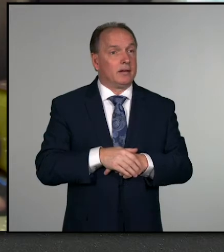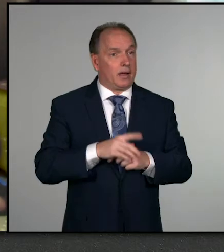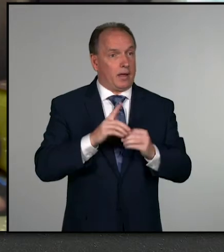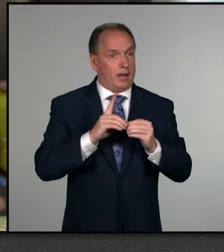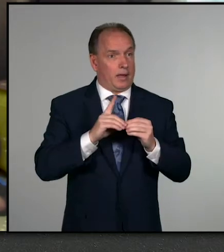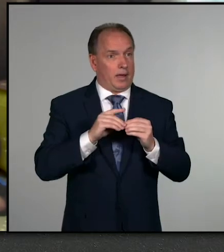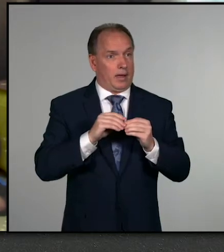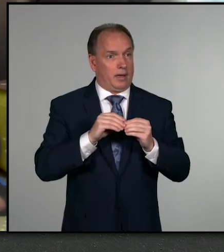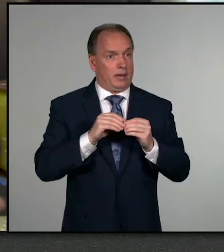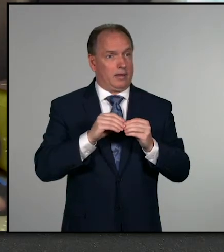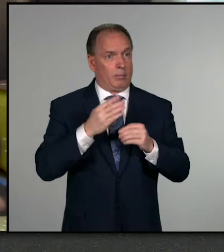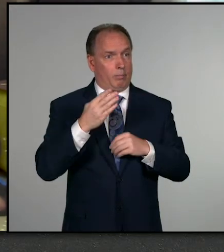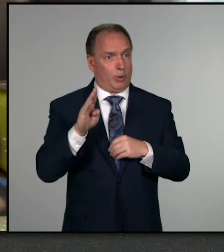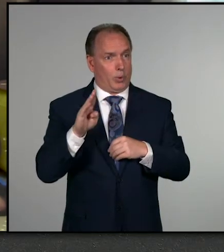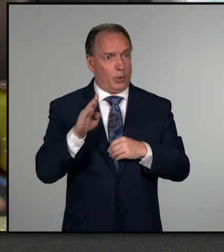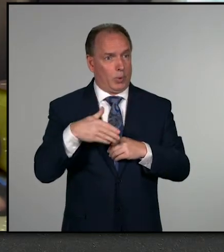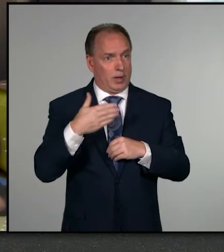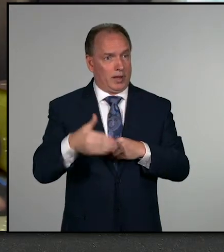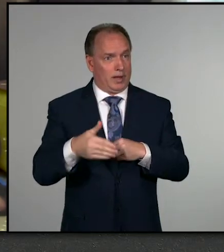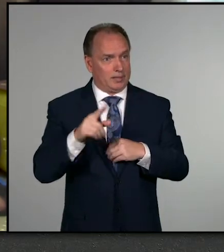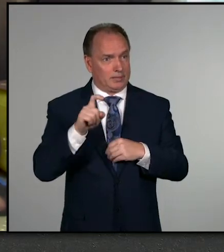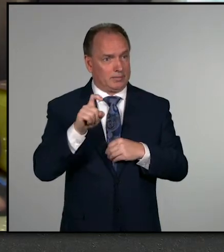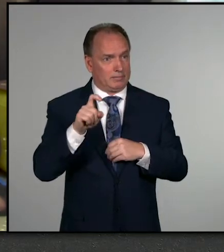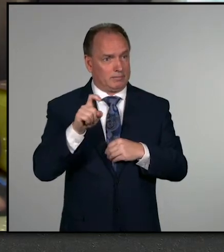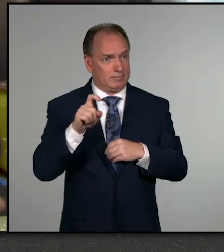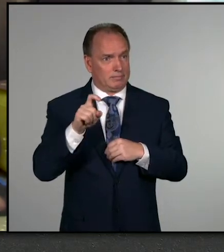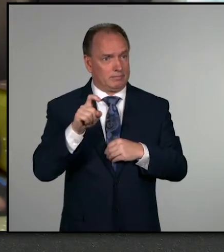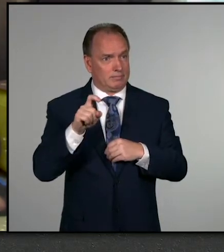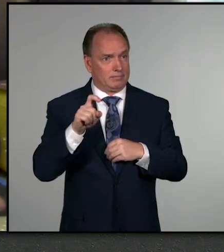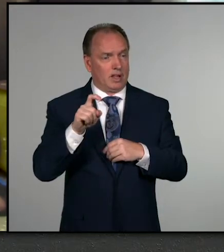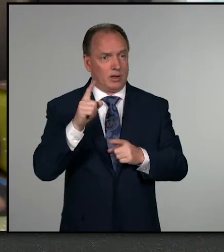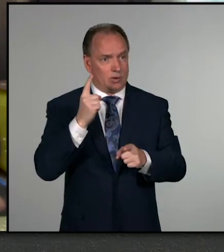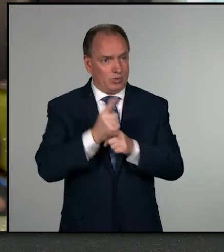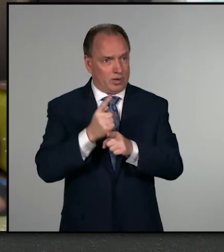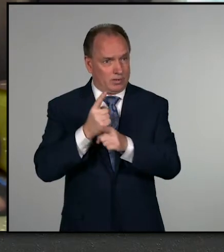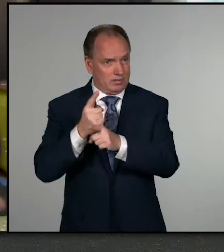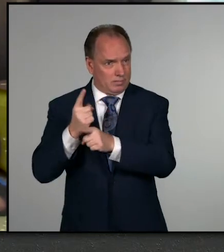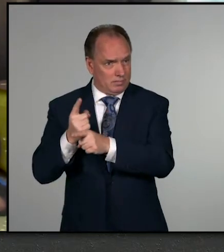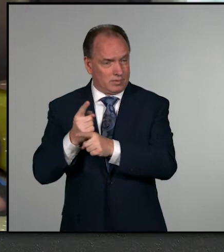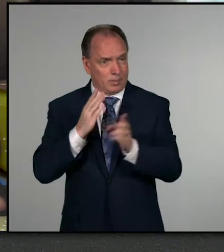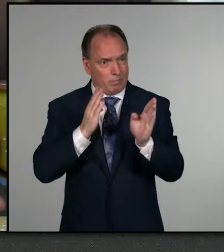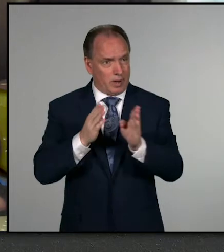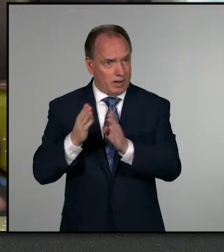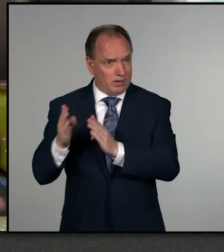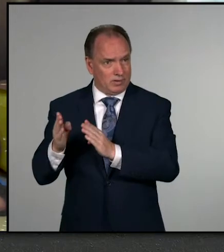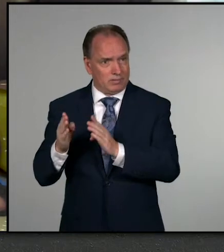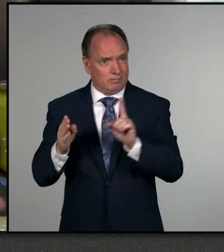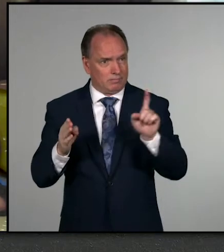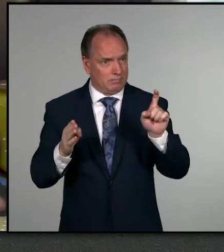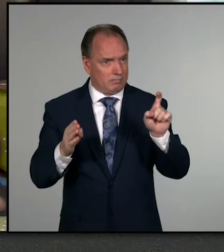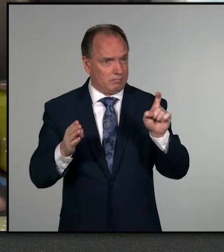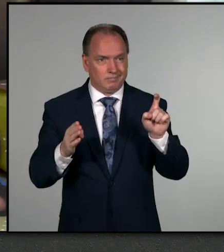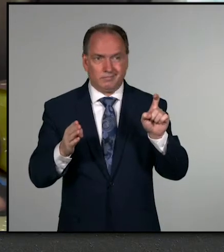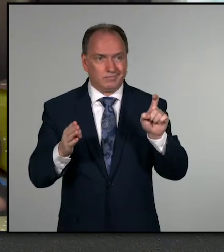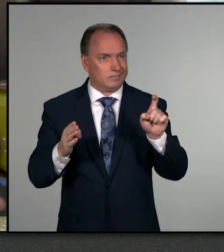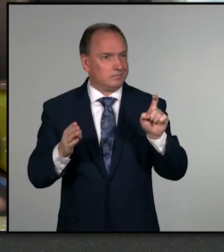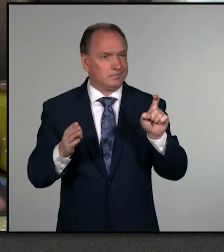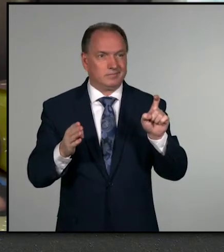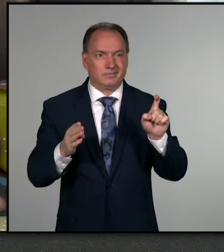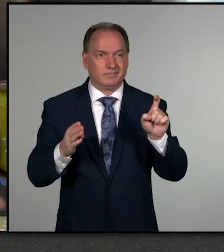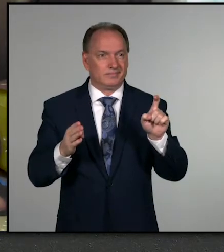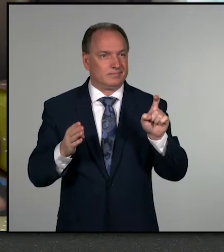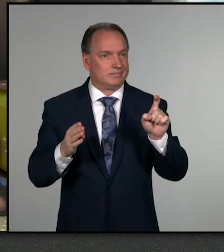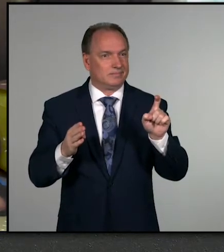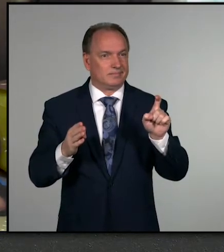If I put another blue flower next to that, does that look like the same repeated pattern over and over?